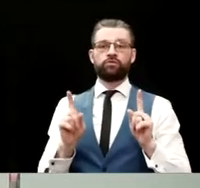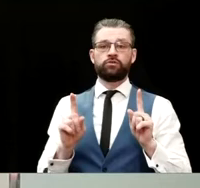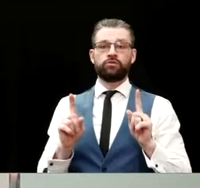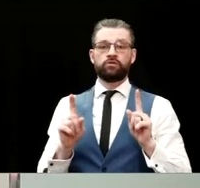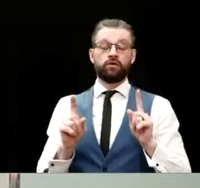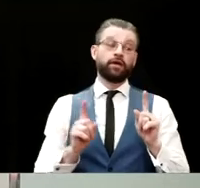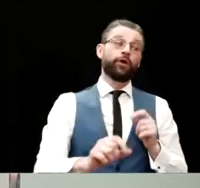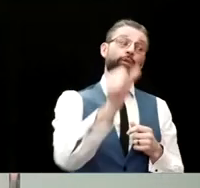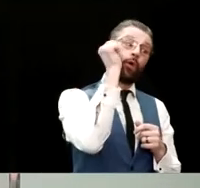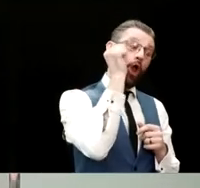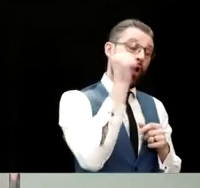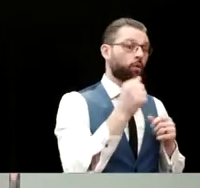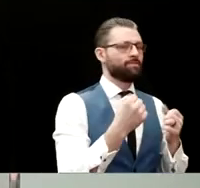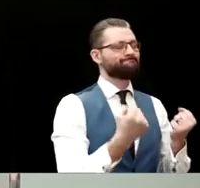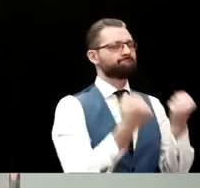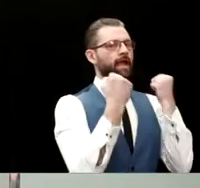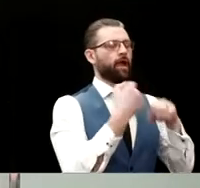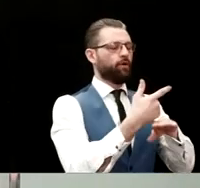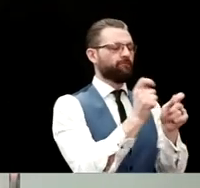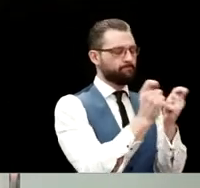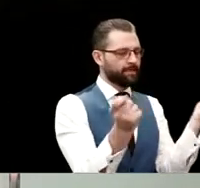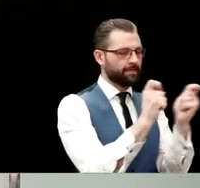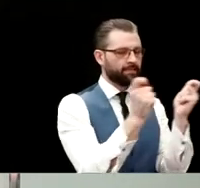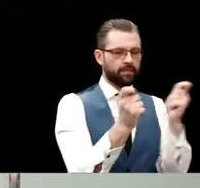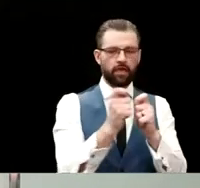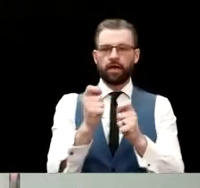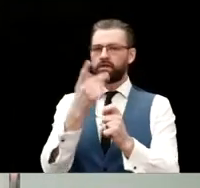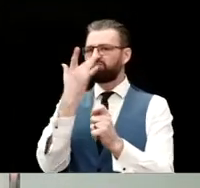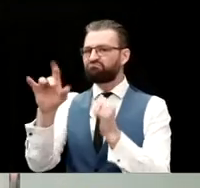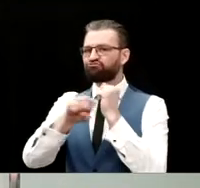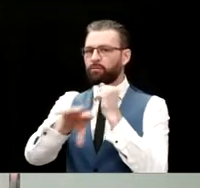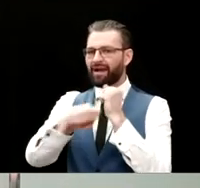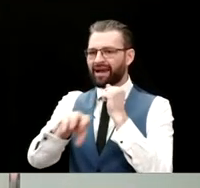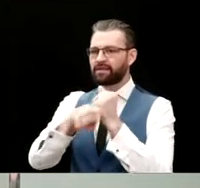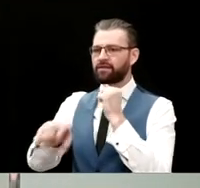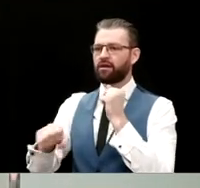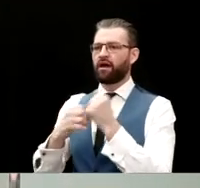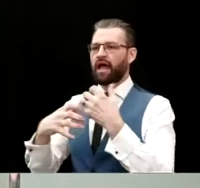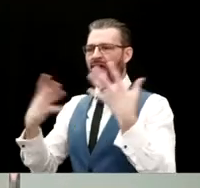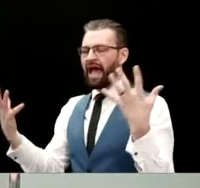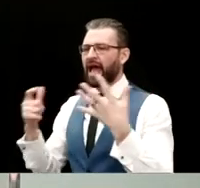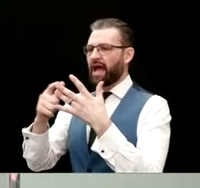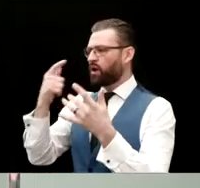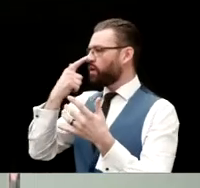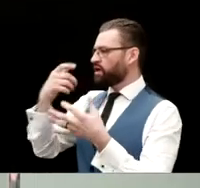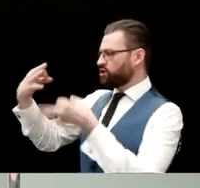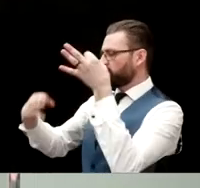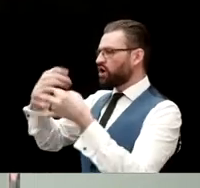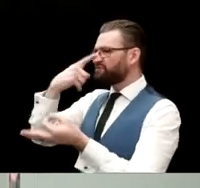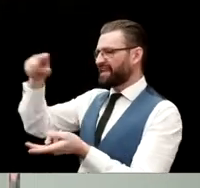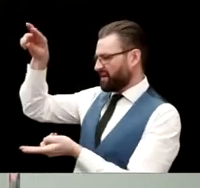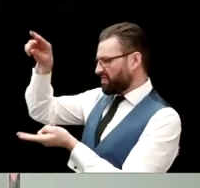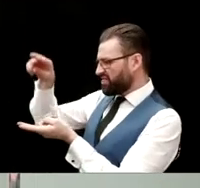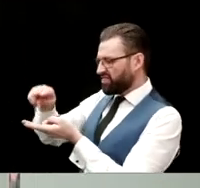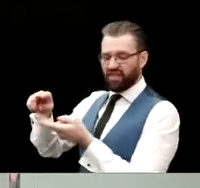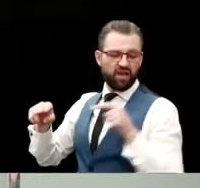the power of media and propaganda, to susceptibility to prejudice, the gradual decline of democracy, and encounters